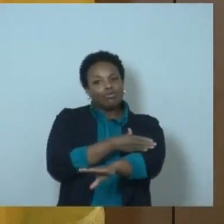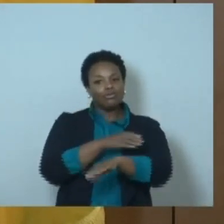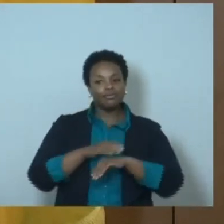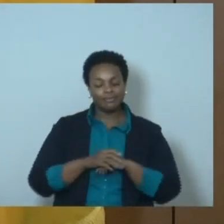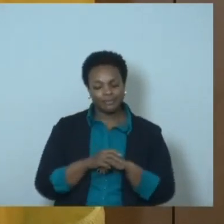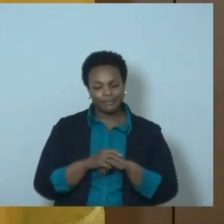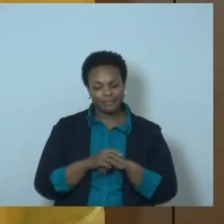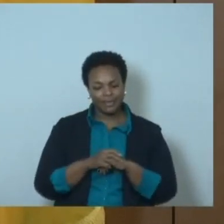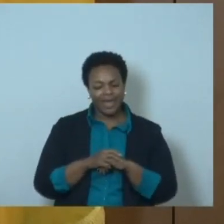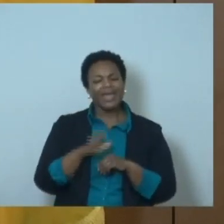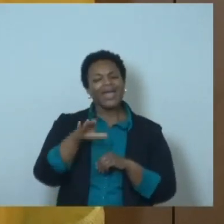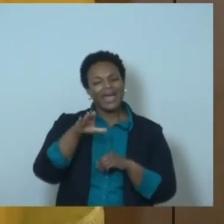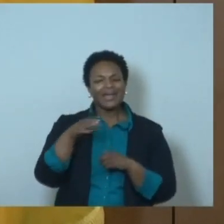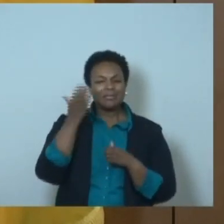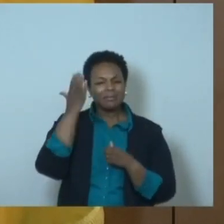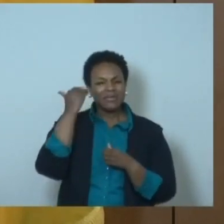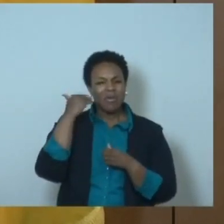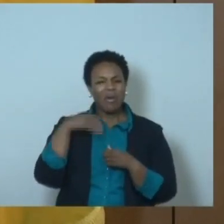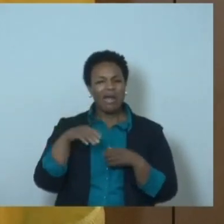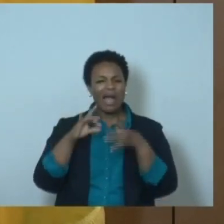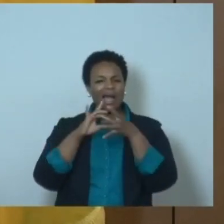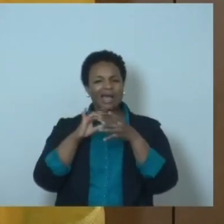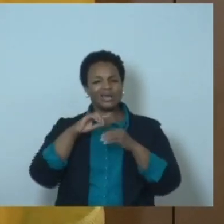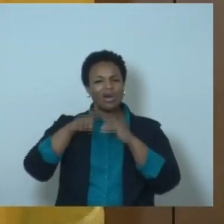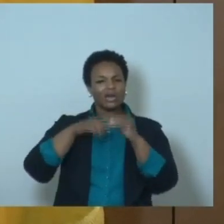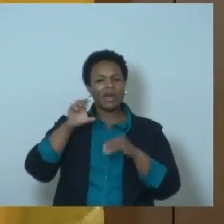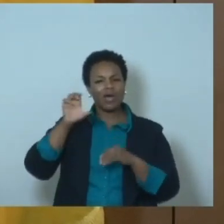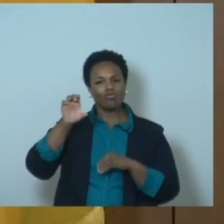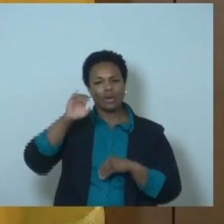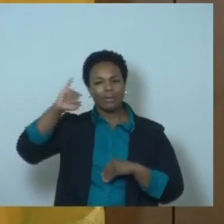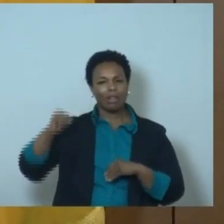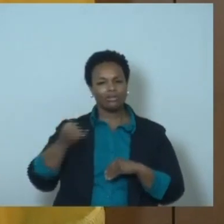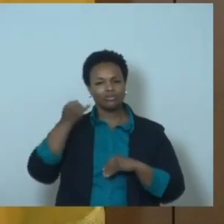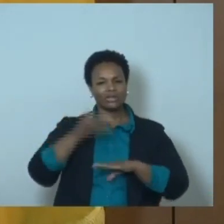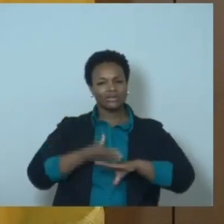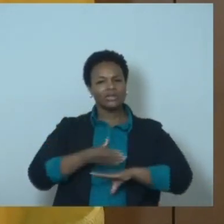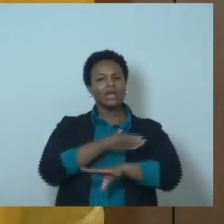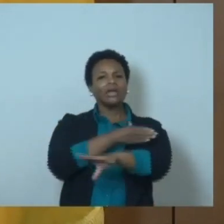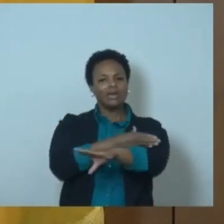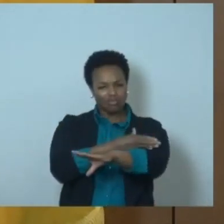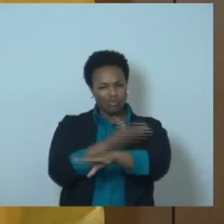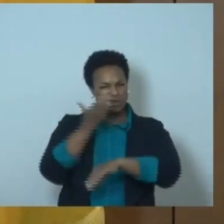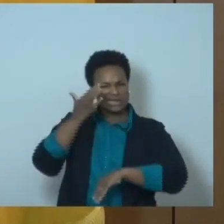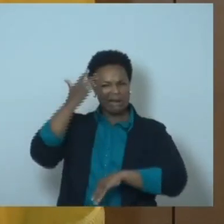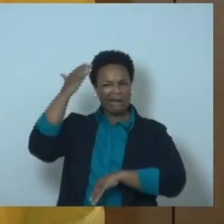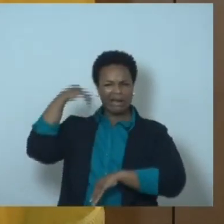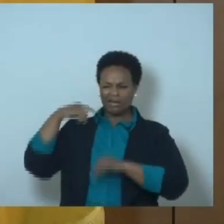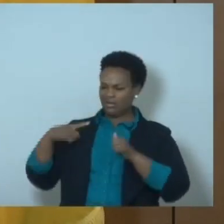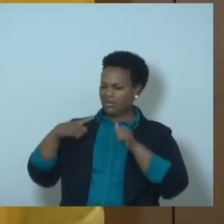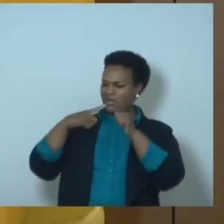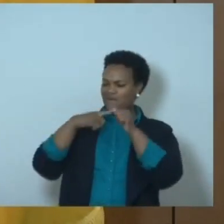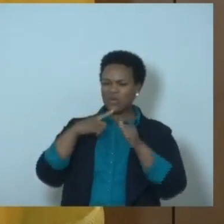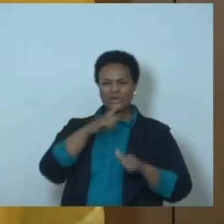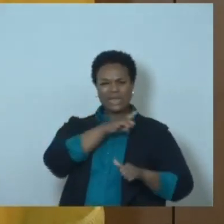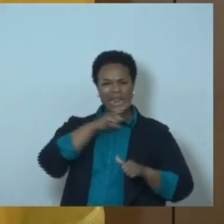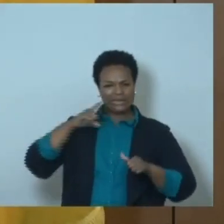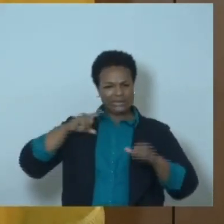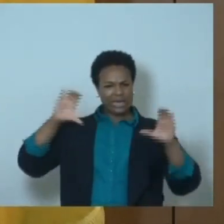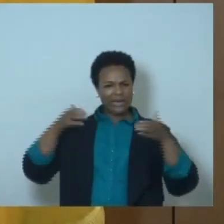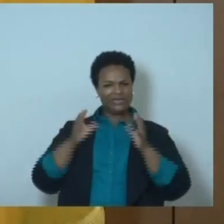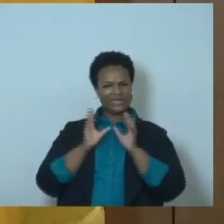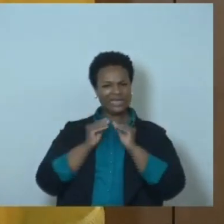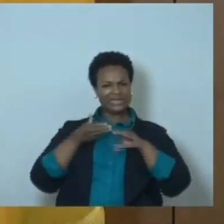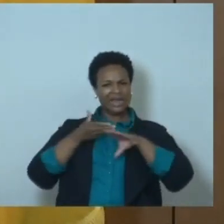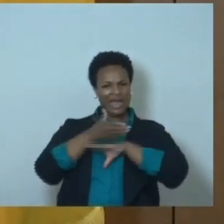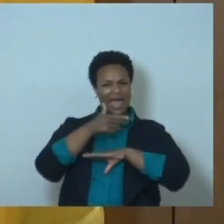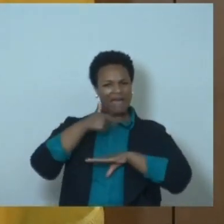them, criminal justice improvements and measures that we passed in the first legislative session after I was elected.